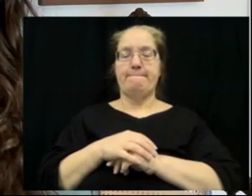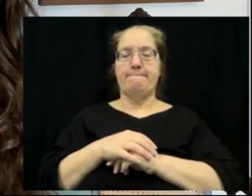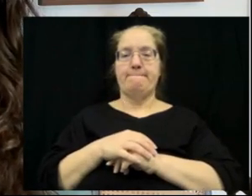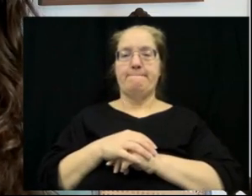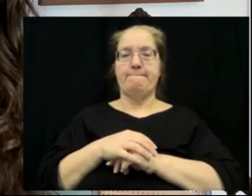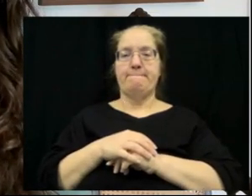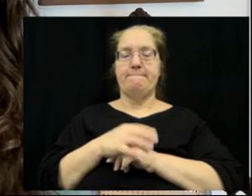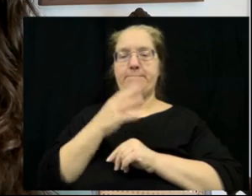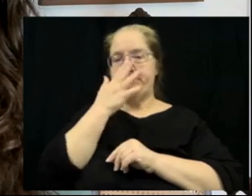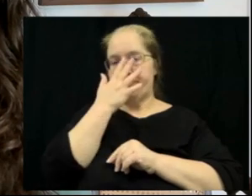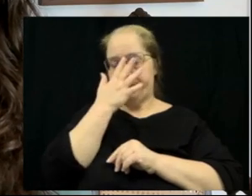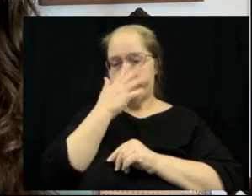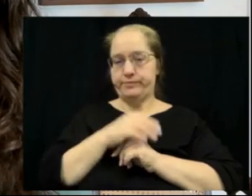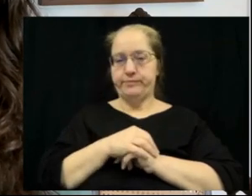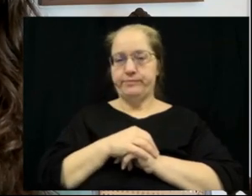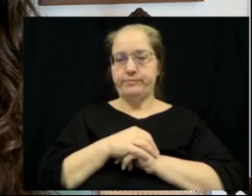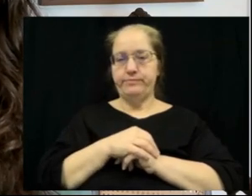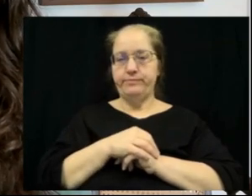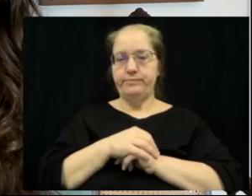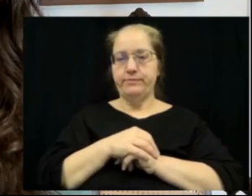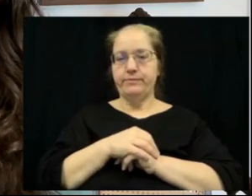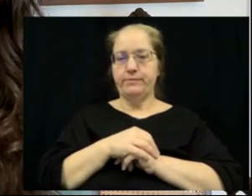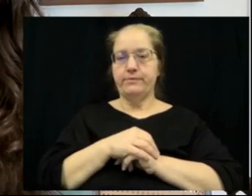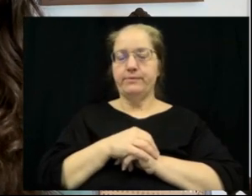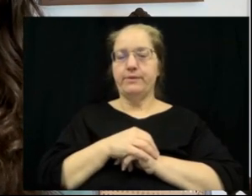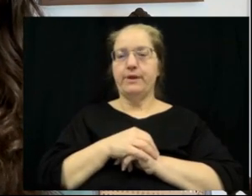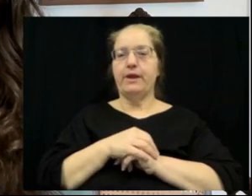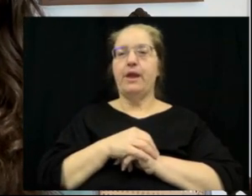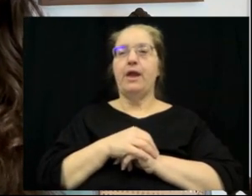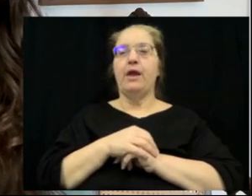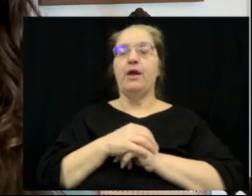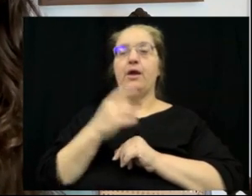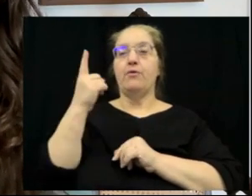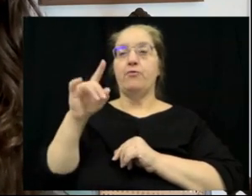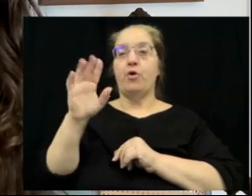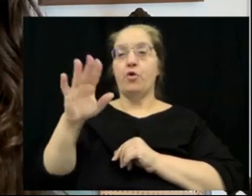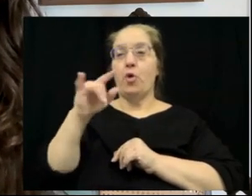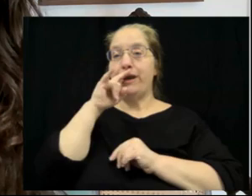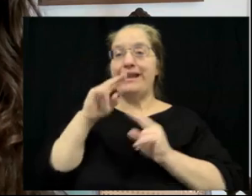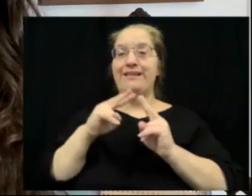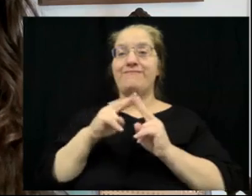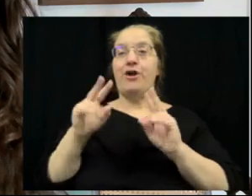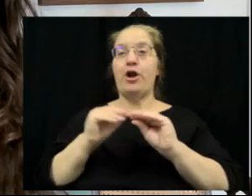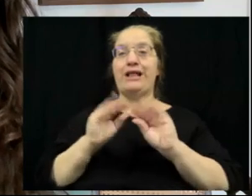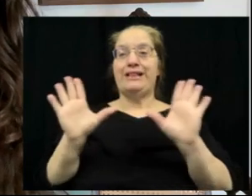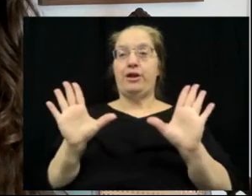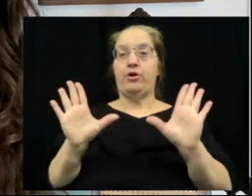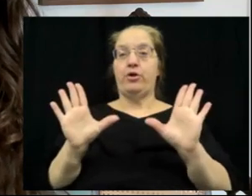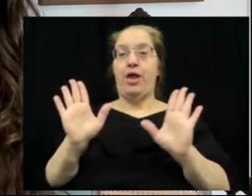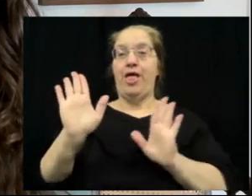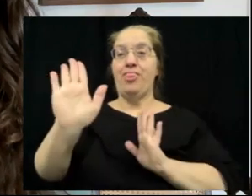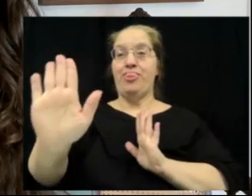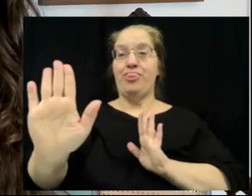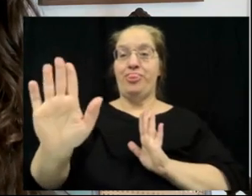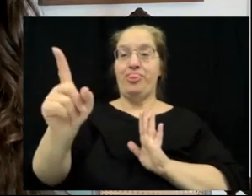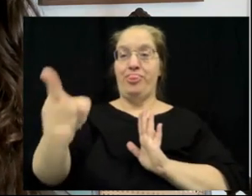think that, like Shroya said, it becomes very clear to the child then it's their choice. So their